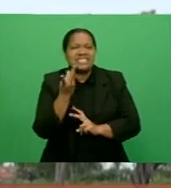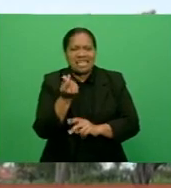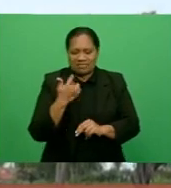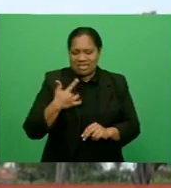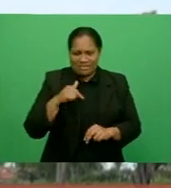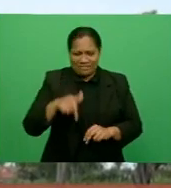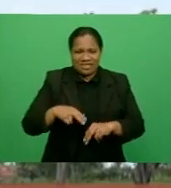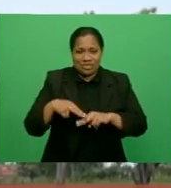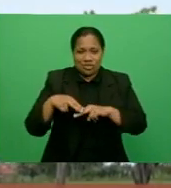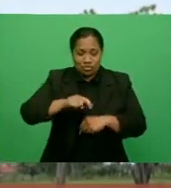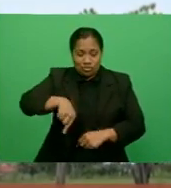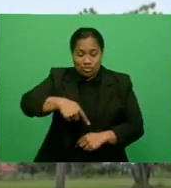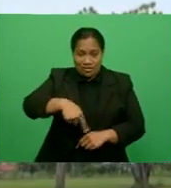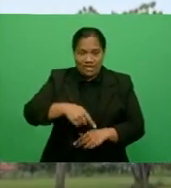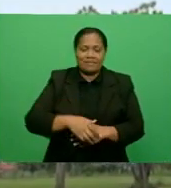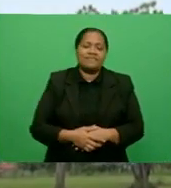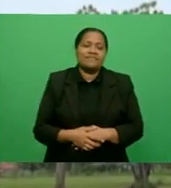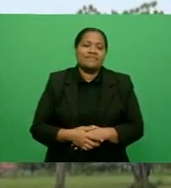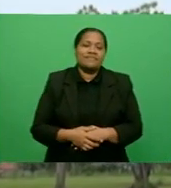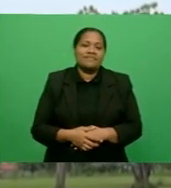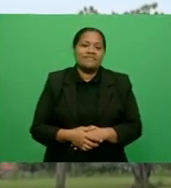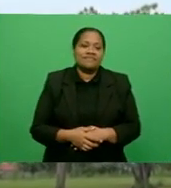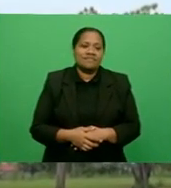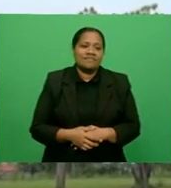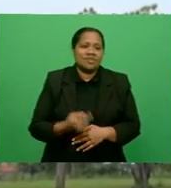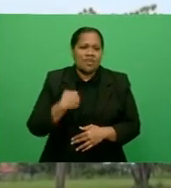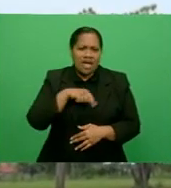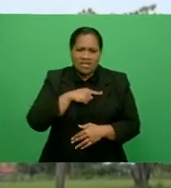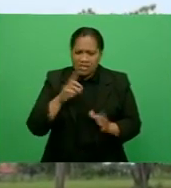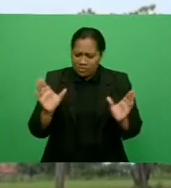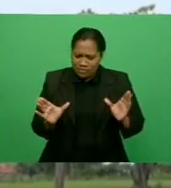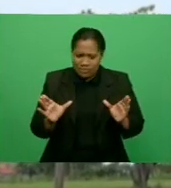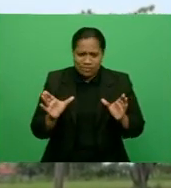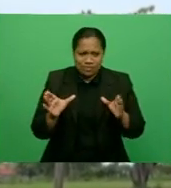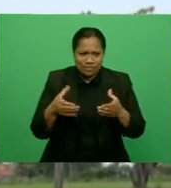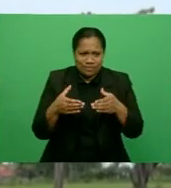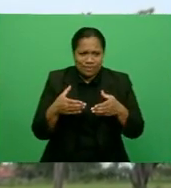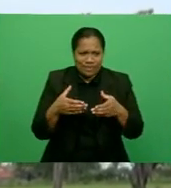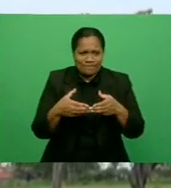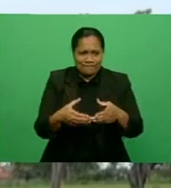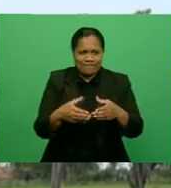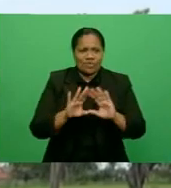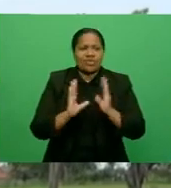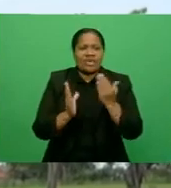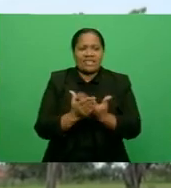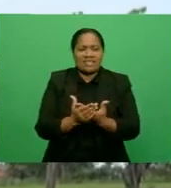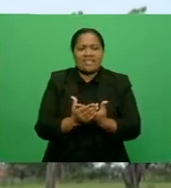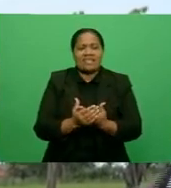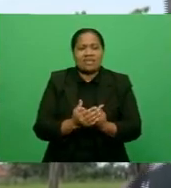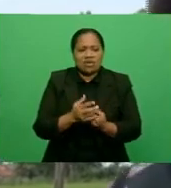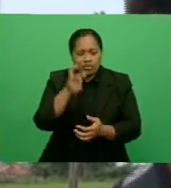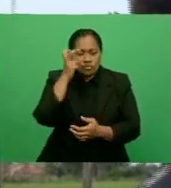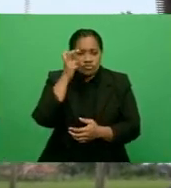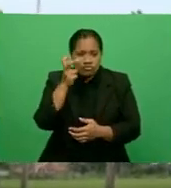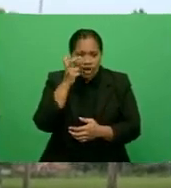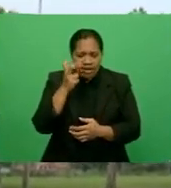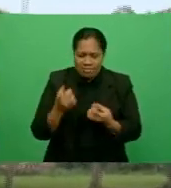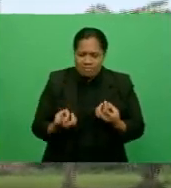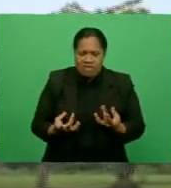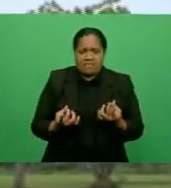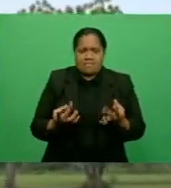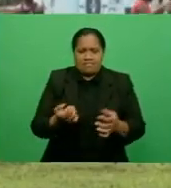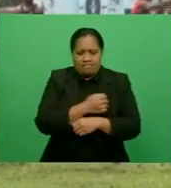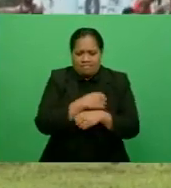Suba. So you are coming together to clean and prepare yourself for the